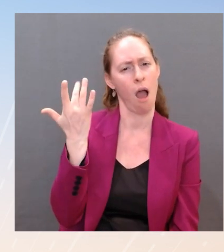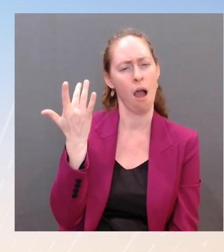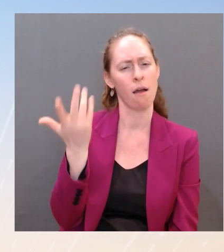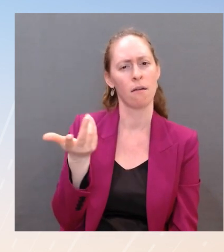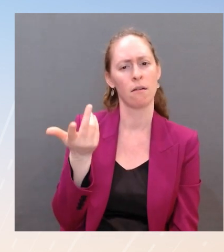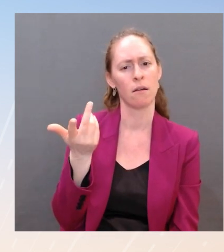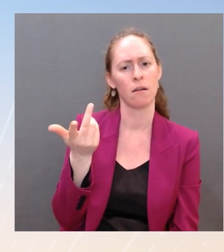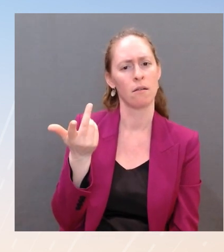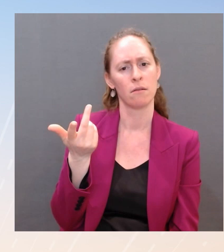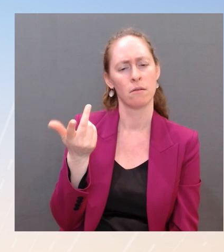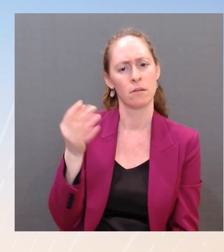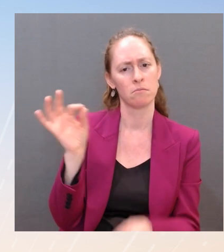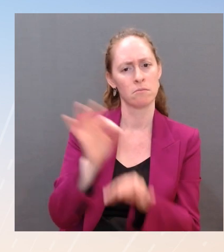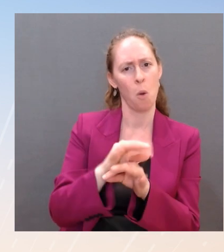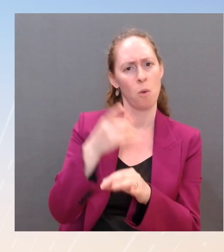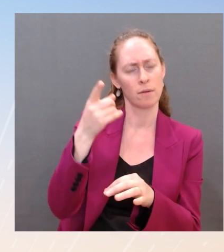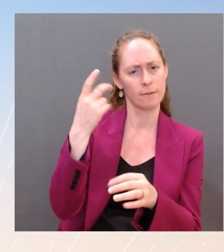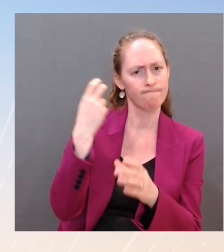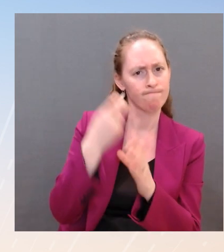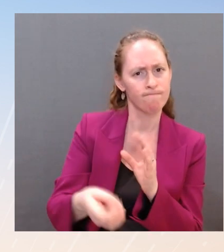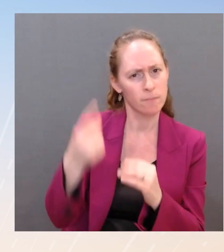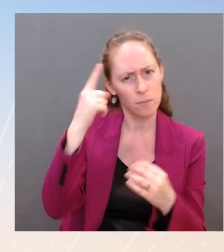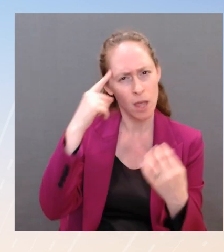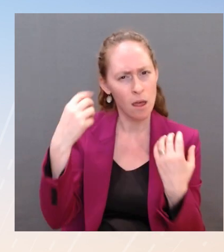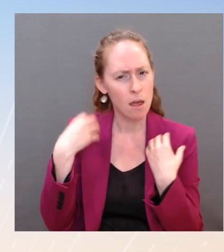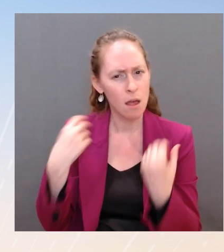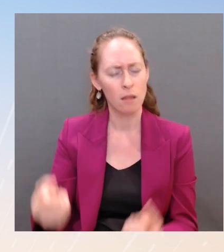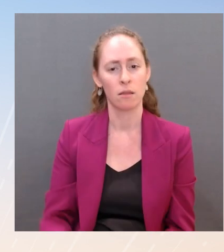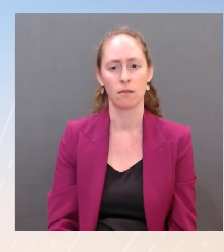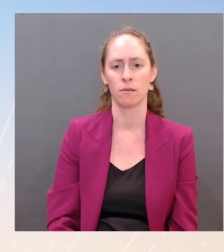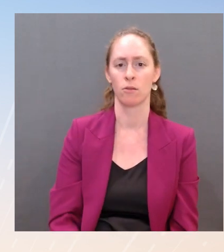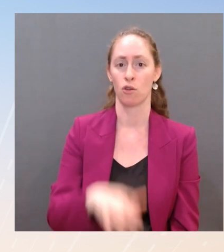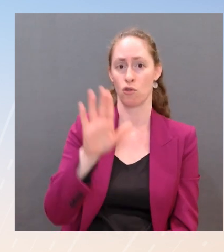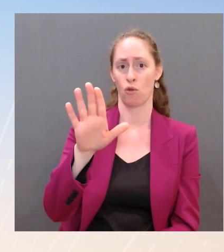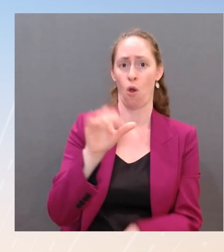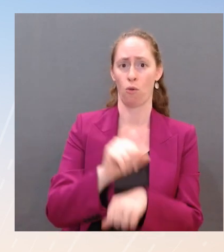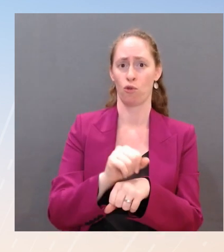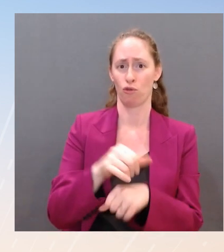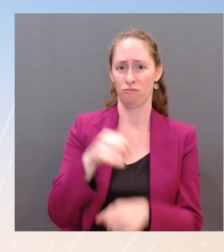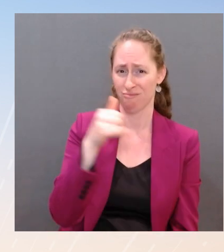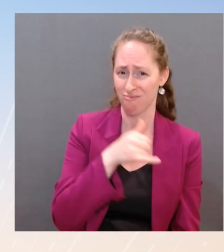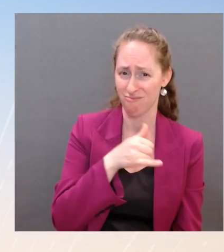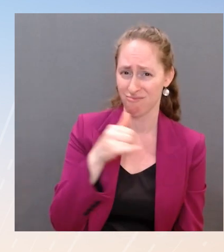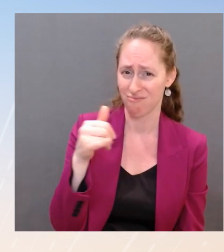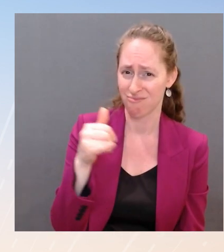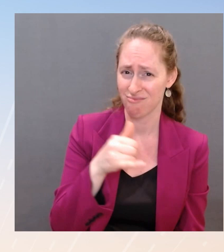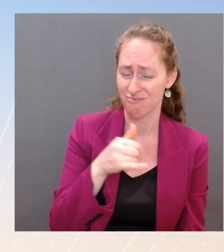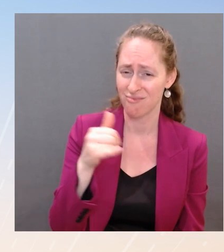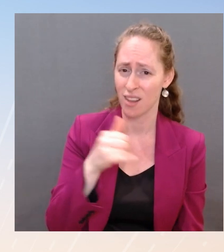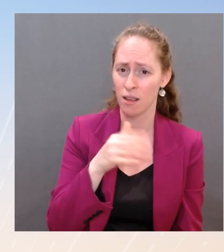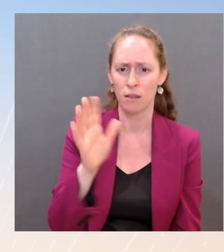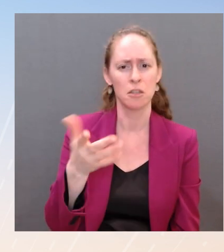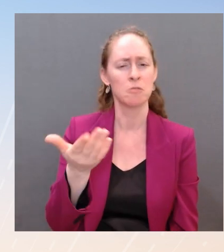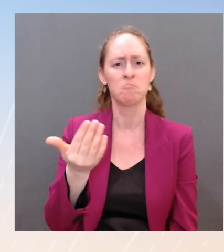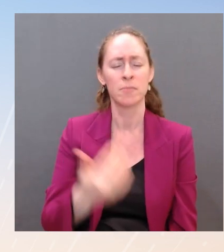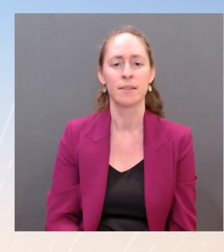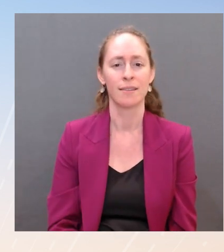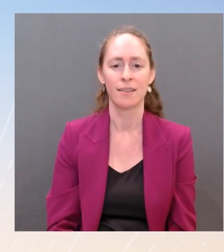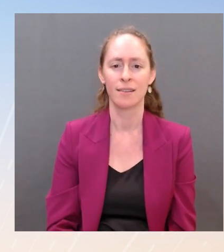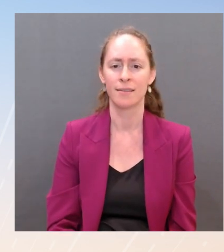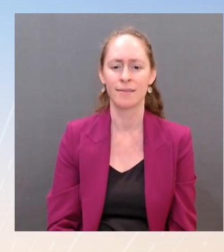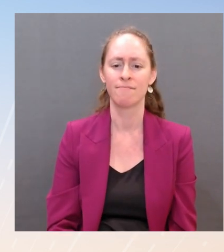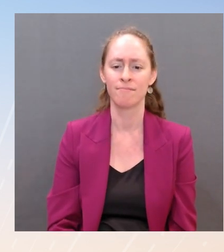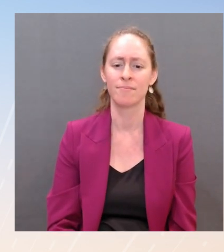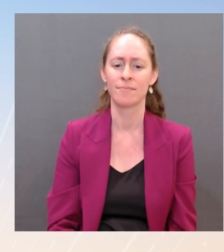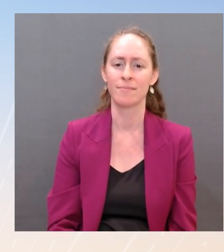because you're doing such incredible stuff. I would like to know how you're able to do that. I appreciate that a lot. You